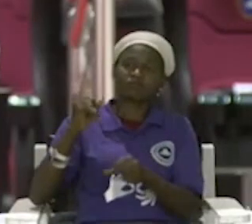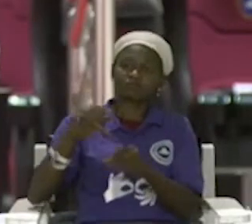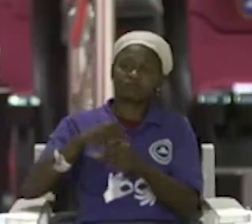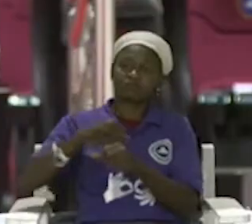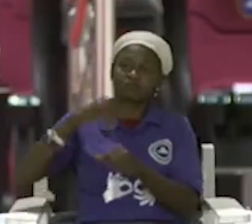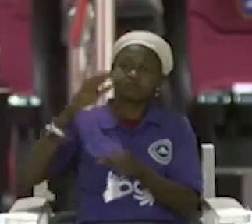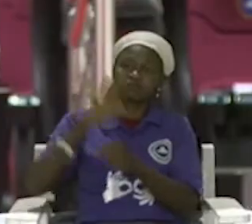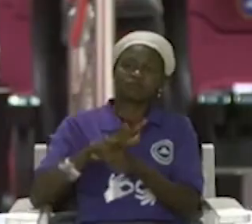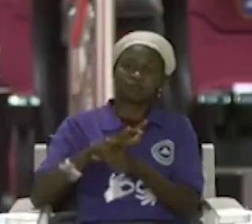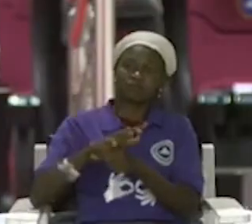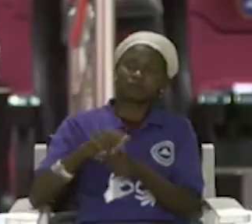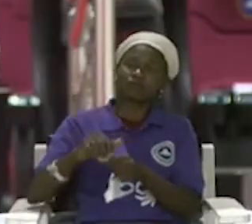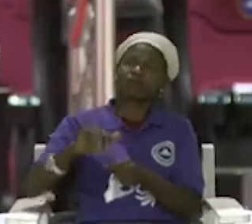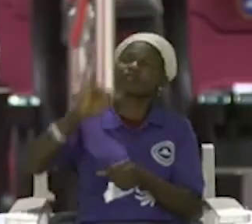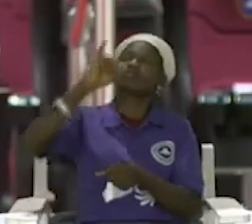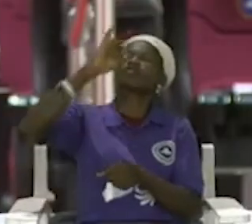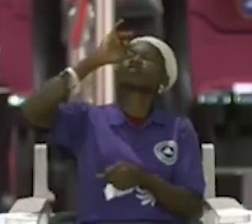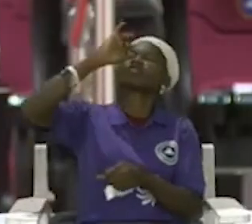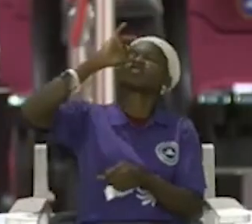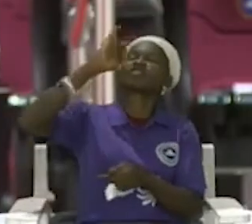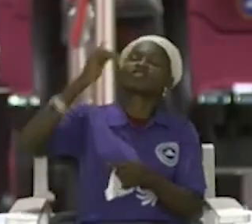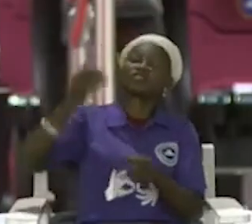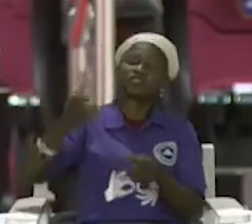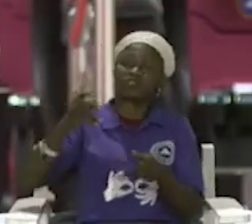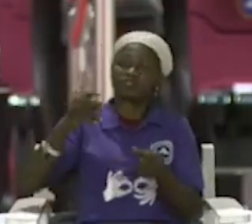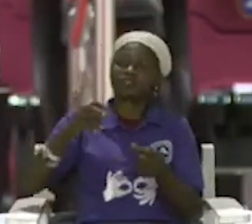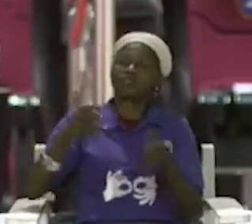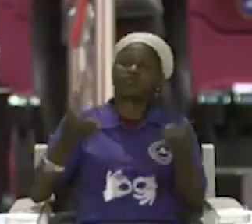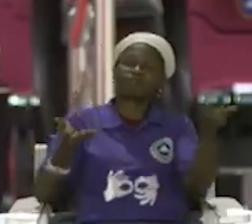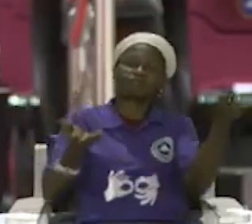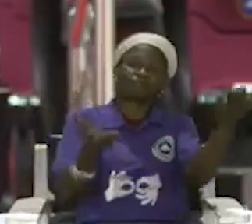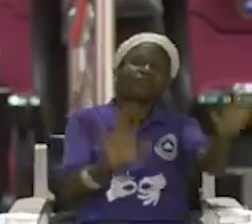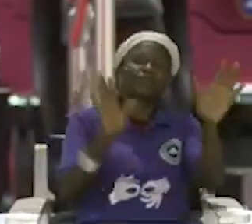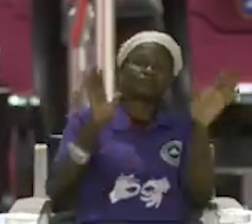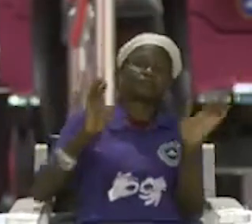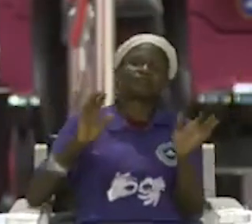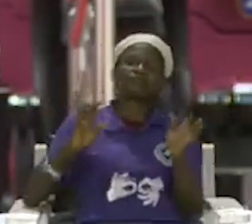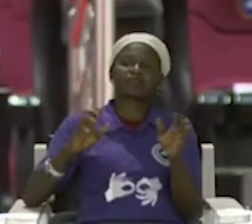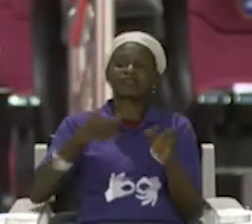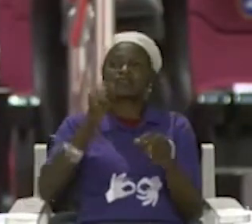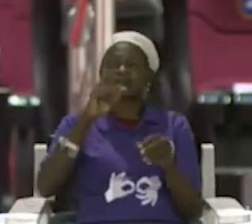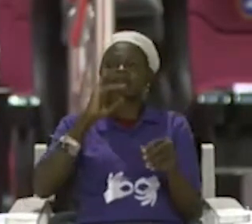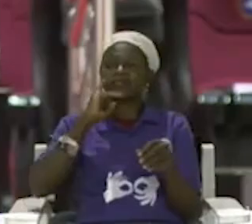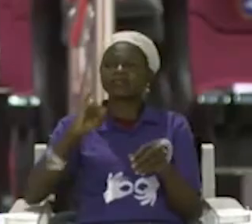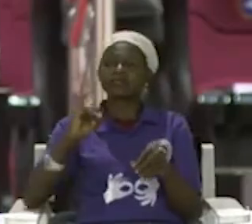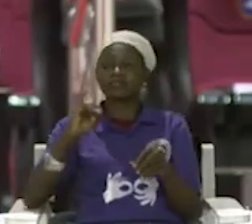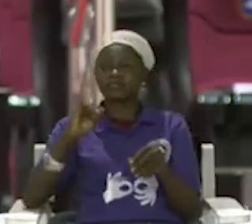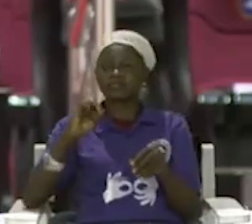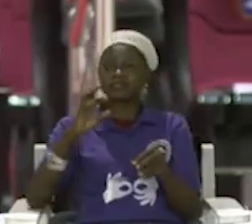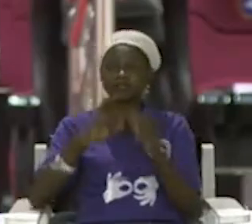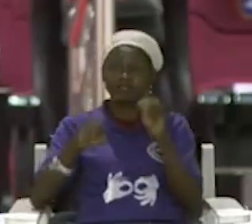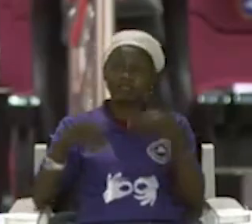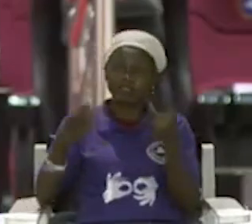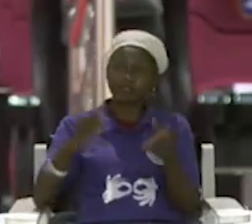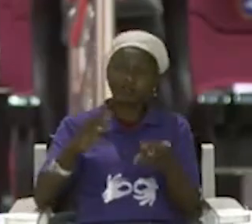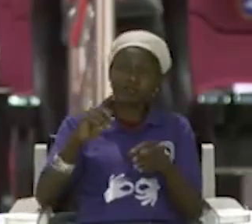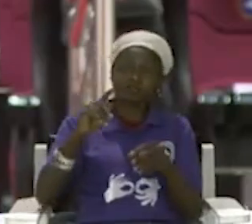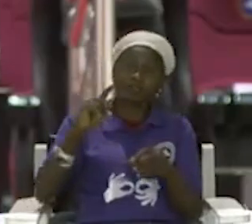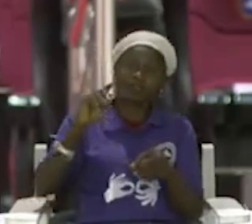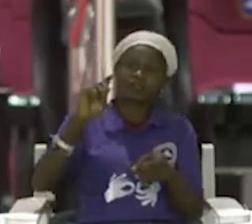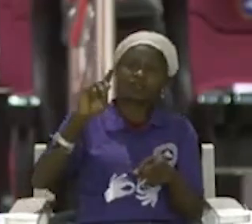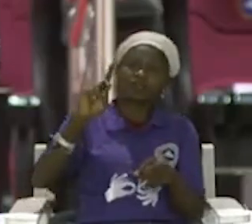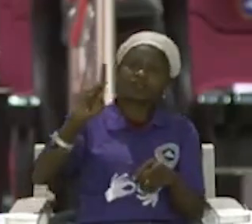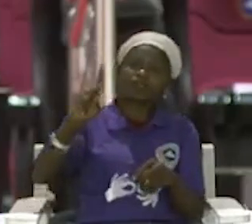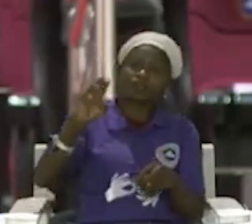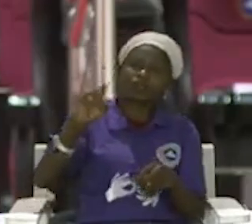So you drink it and you go. Another way is they give you kola nut that have